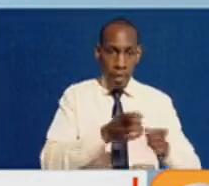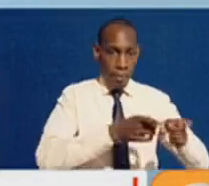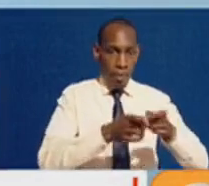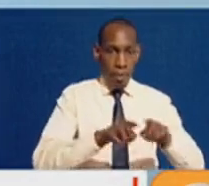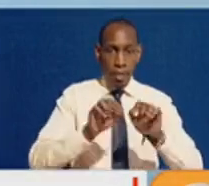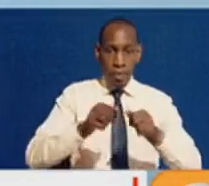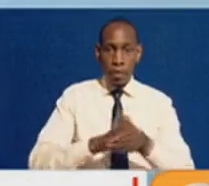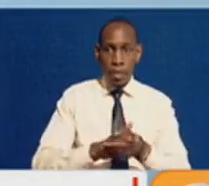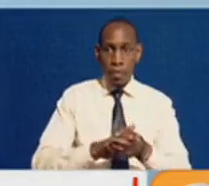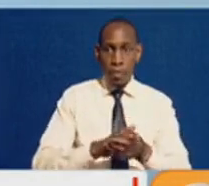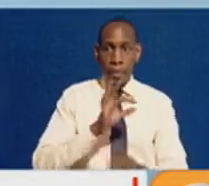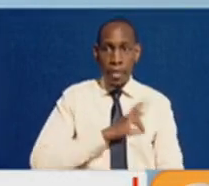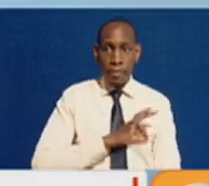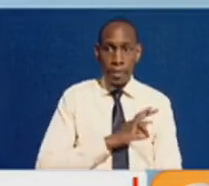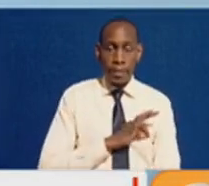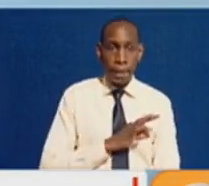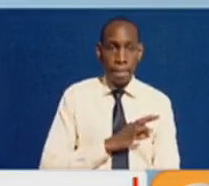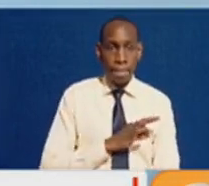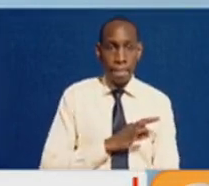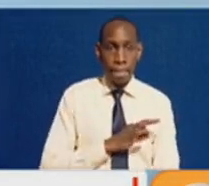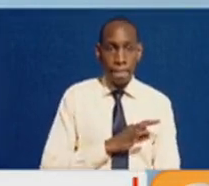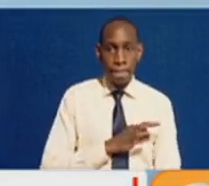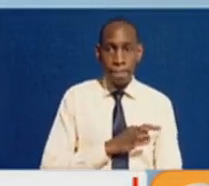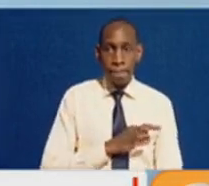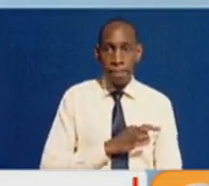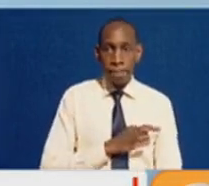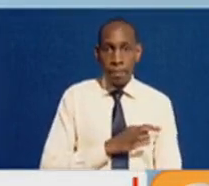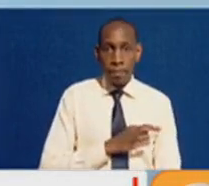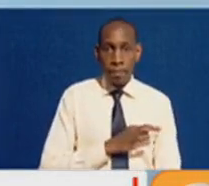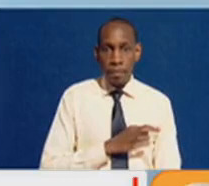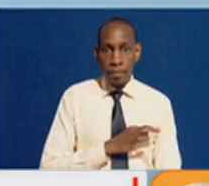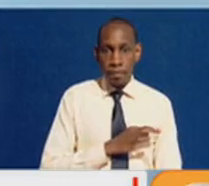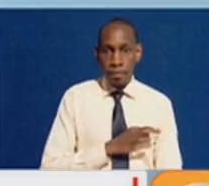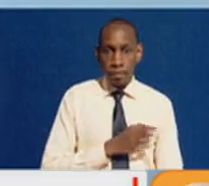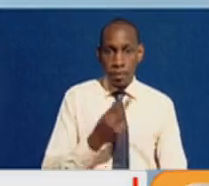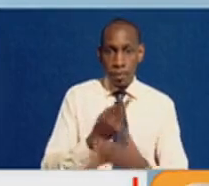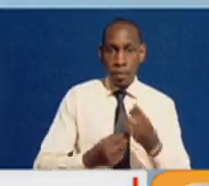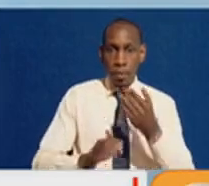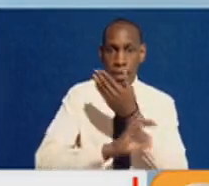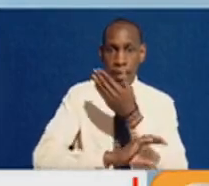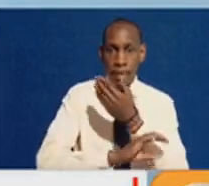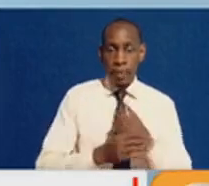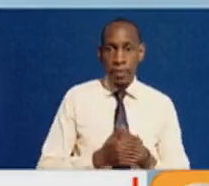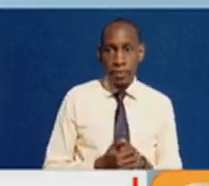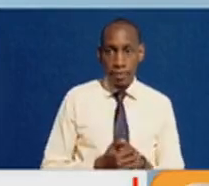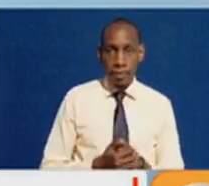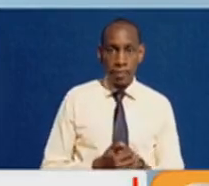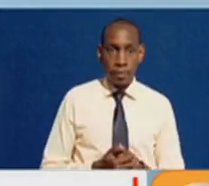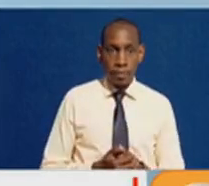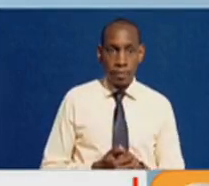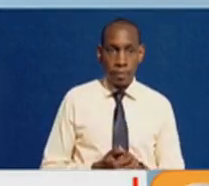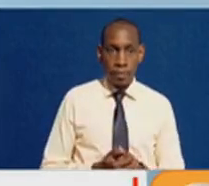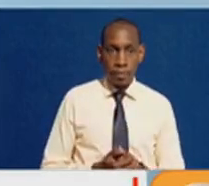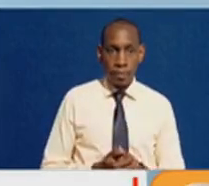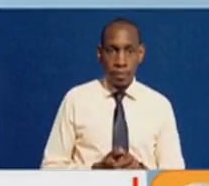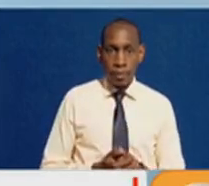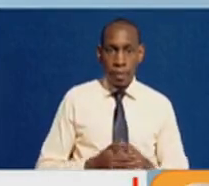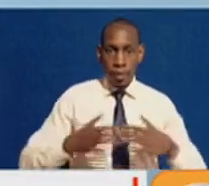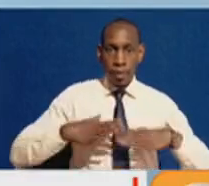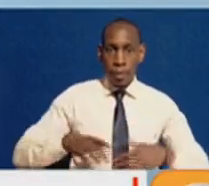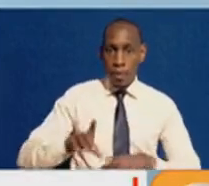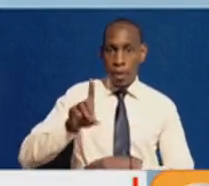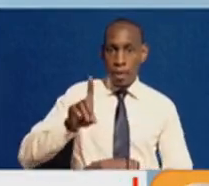we can leverage on the advantages we have in our countries for the mutual benefit of the people of